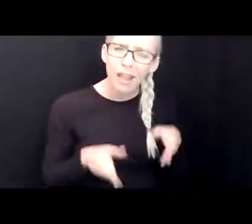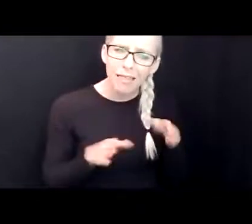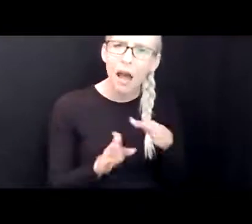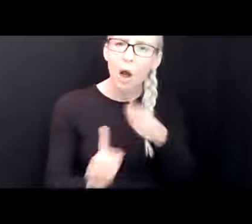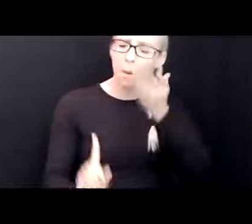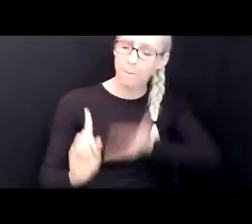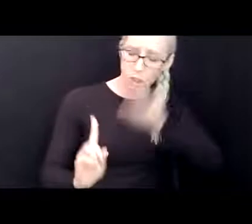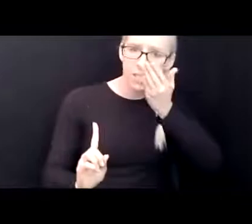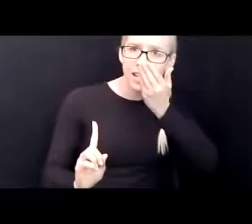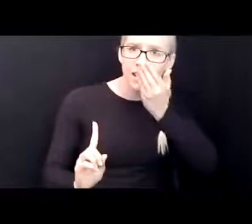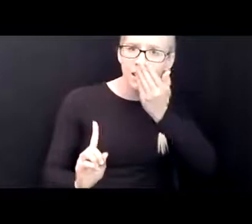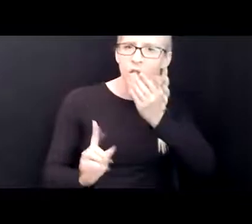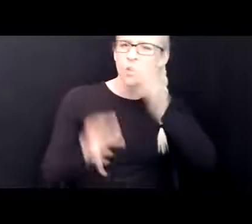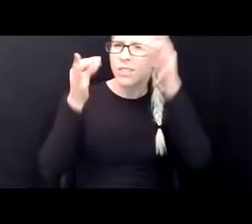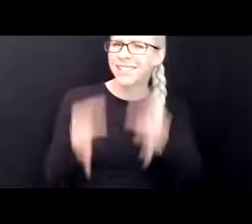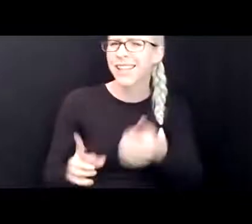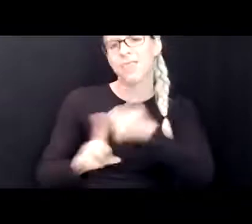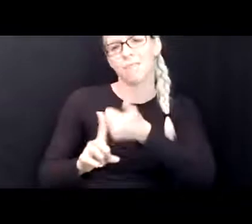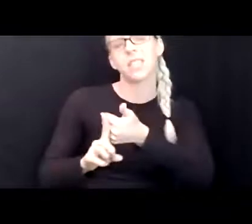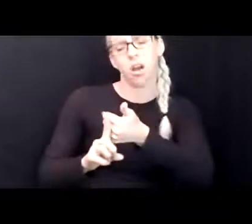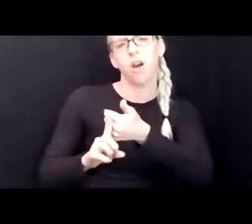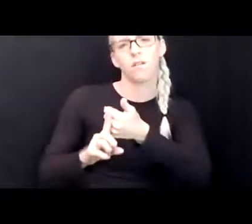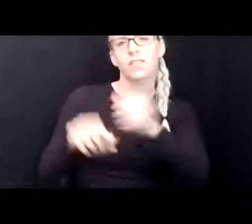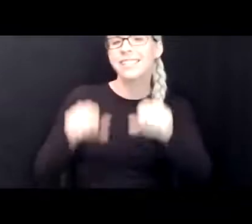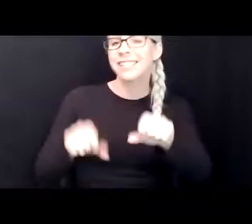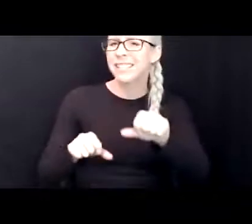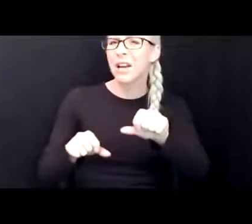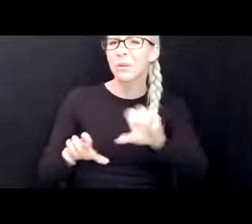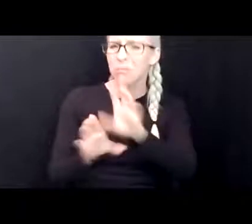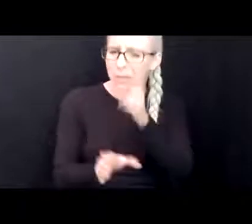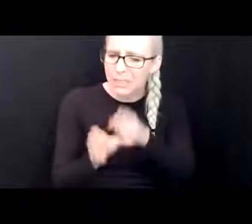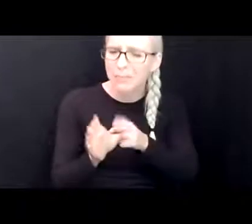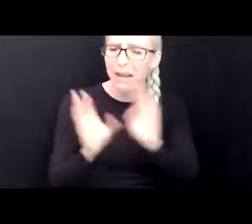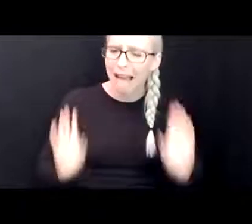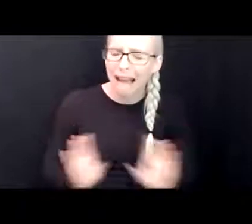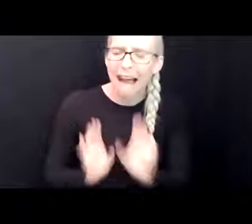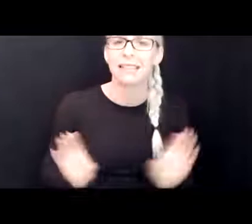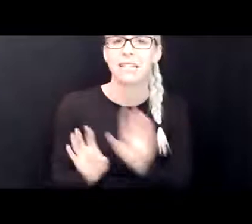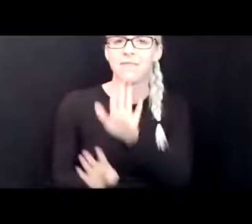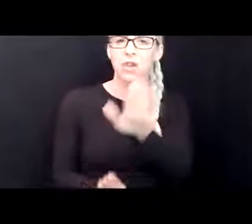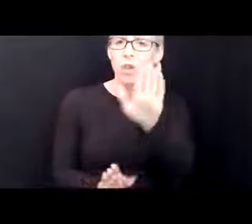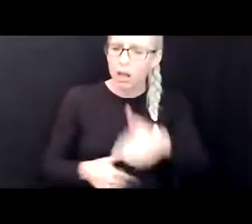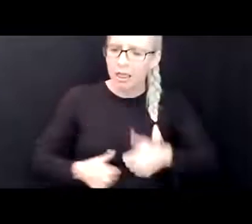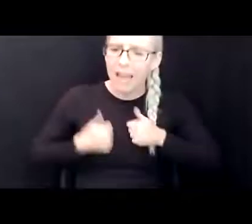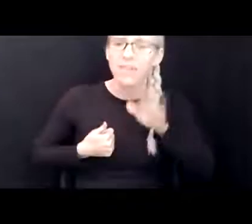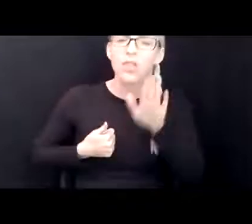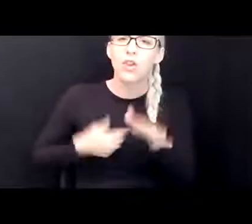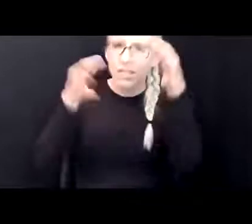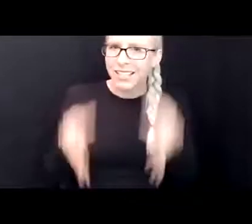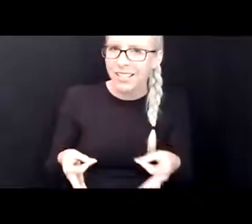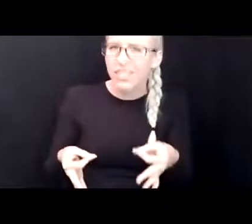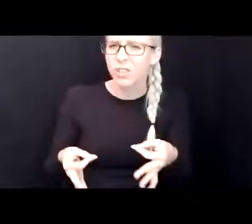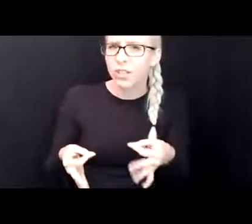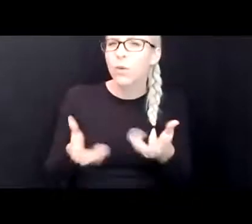whatever decisions they can, that they can still be actively involved in their own life, those kind of common sense themes that we would want for one